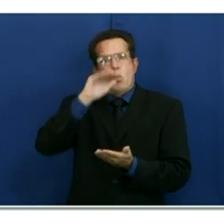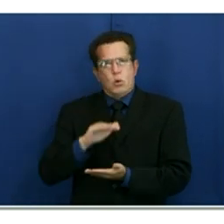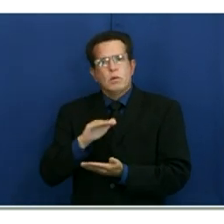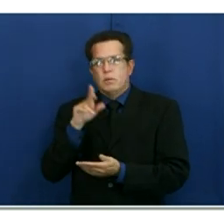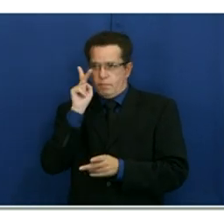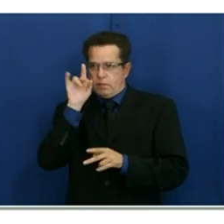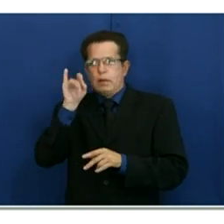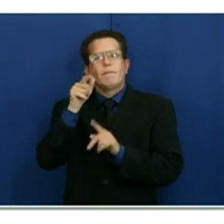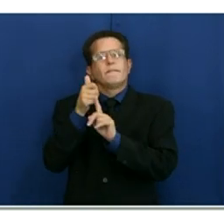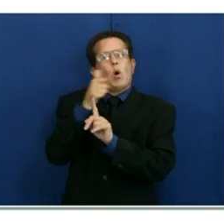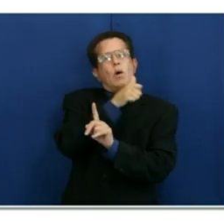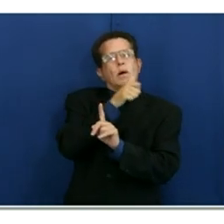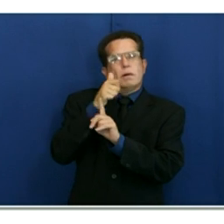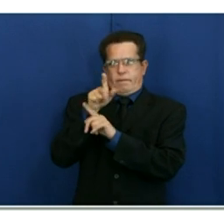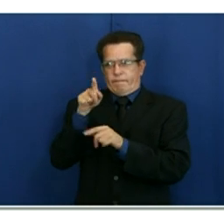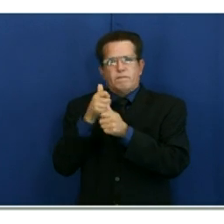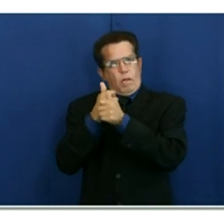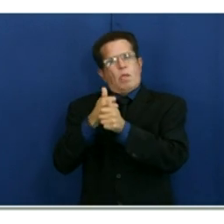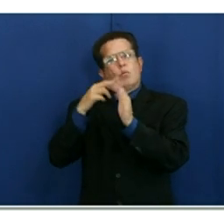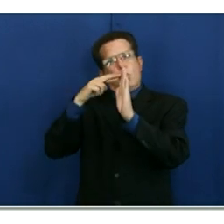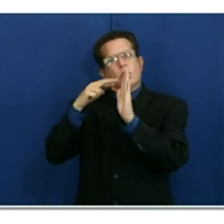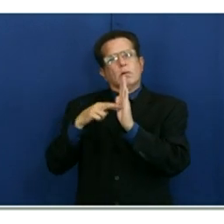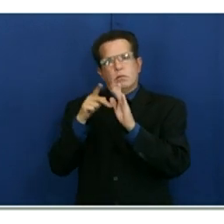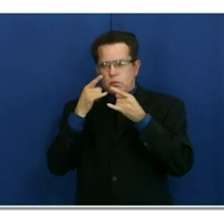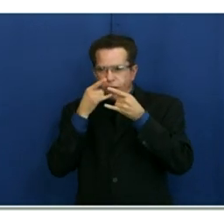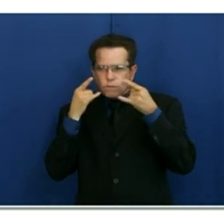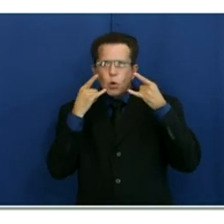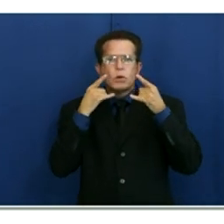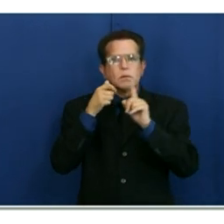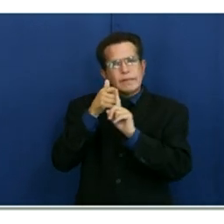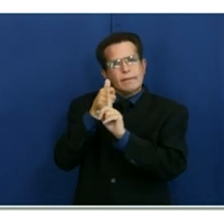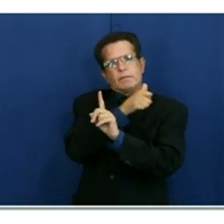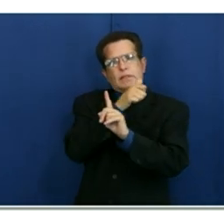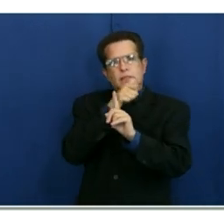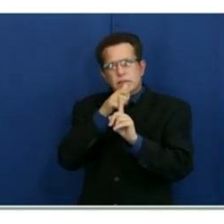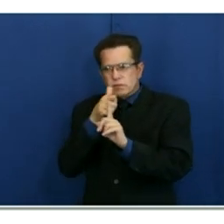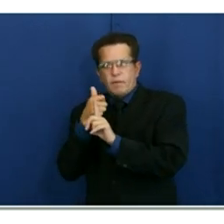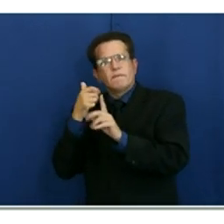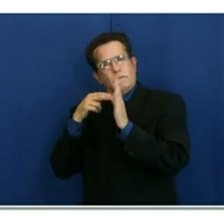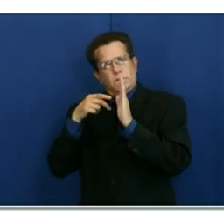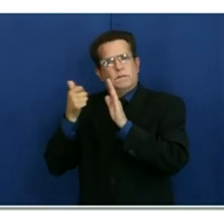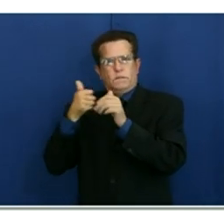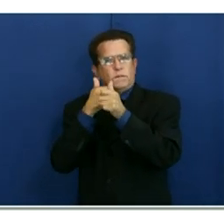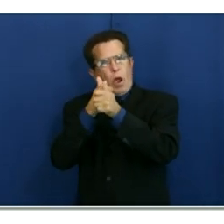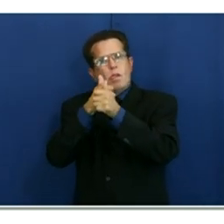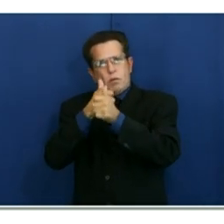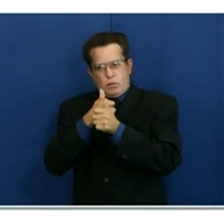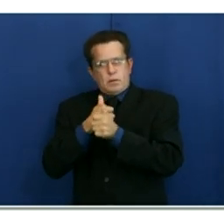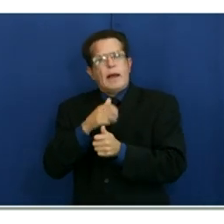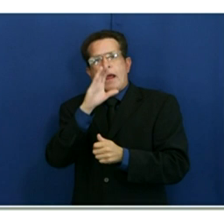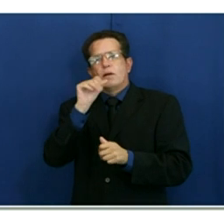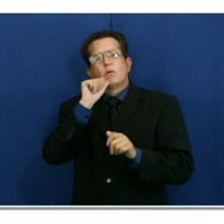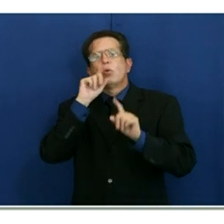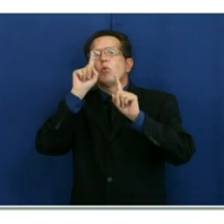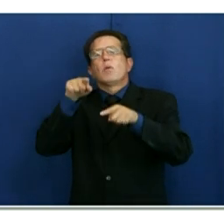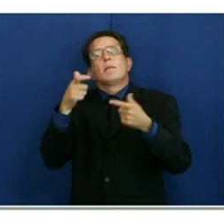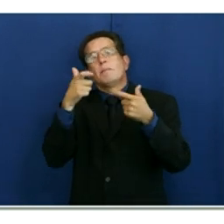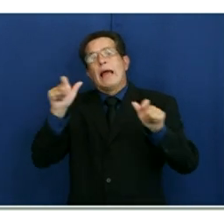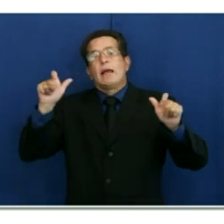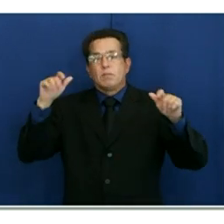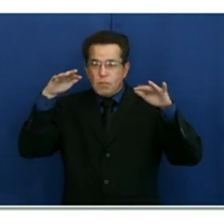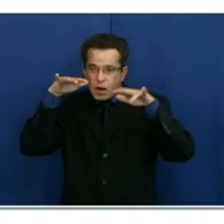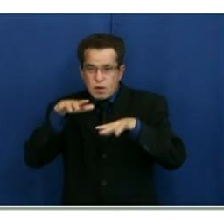evidence-based strategies, wearing facial coverings, social distancing, staying at home, and not attending large